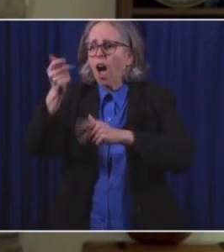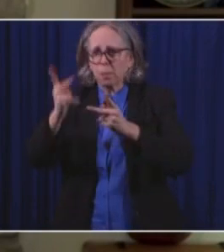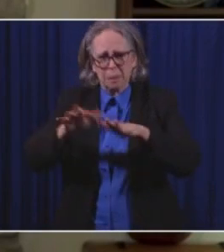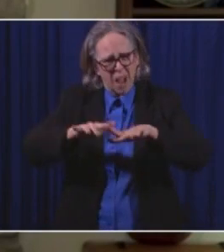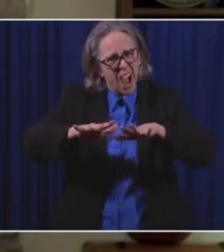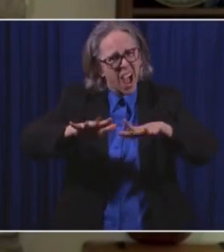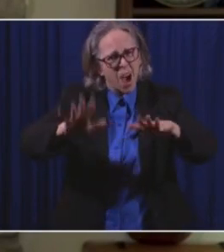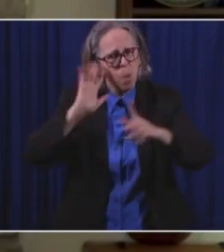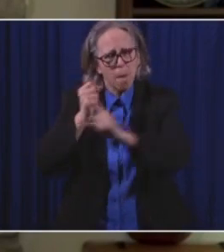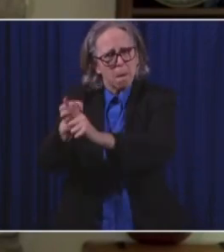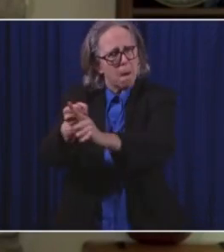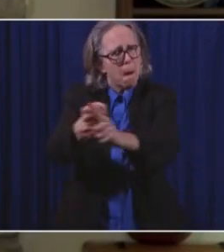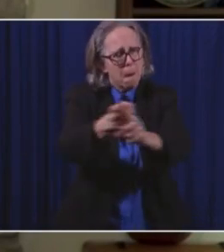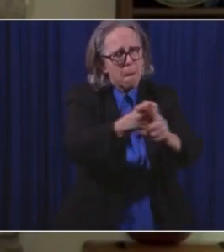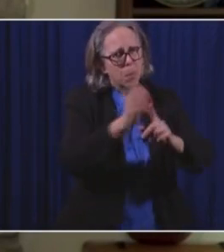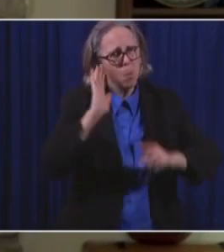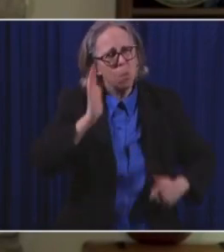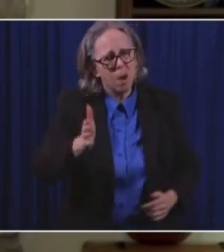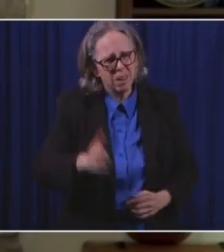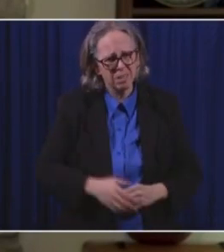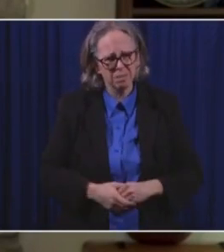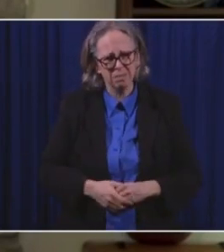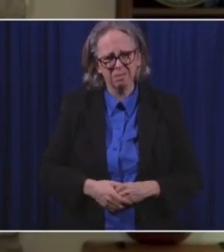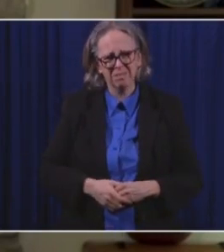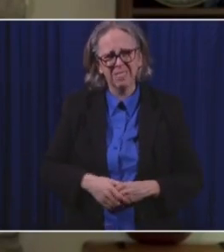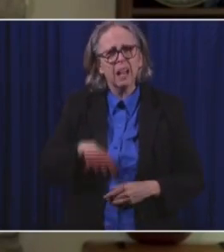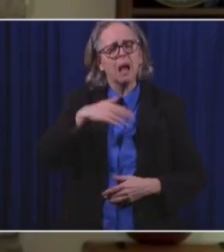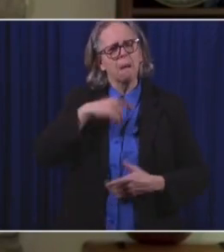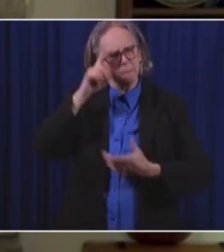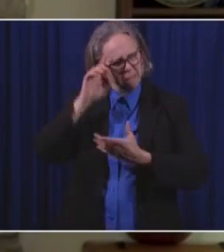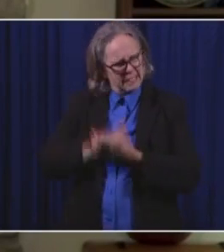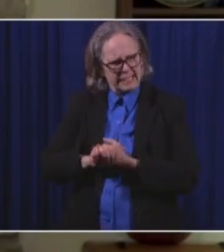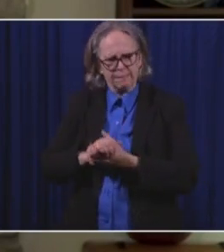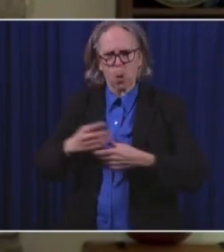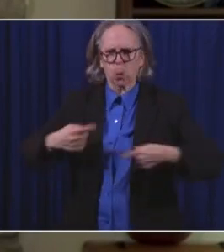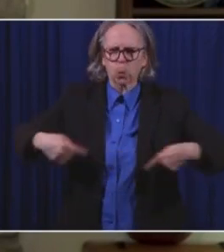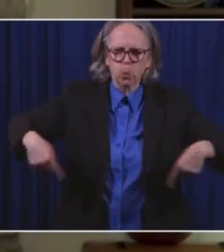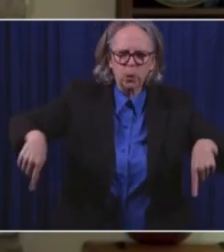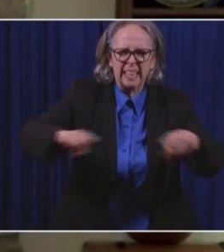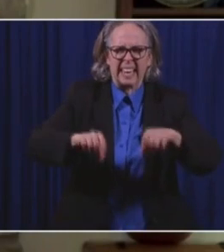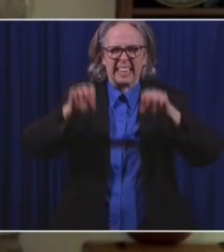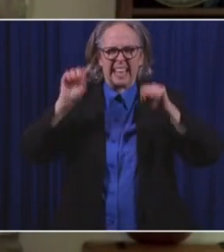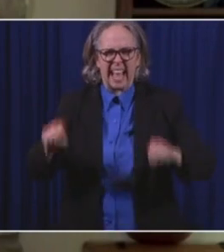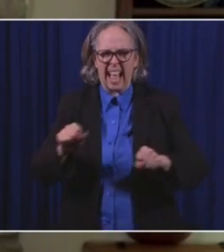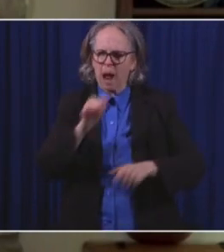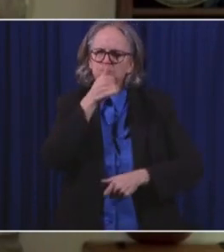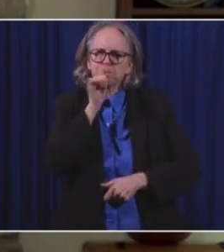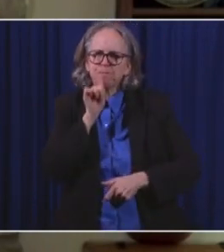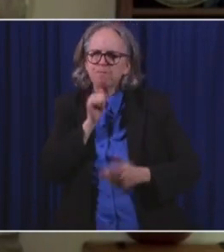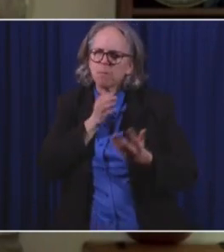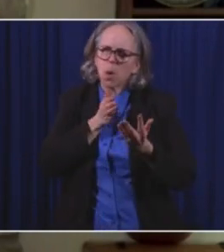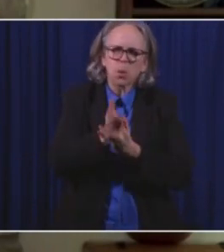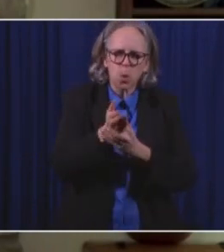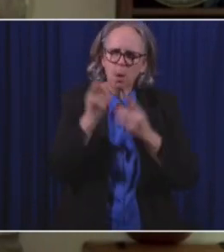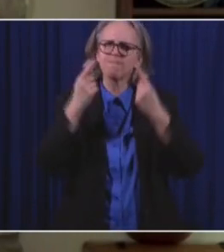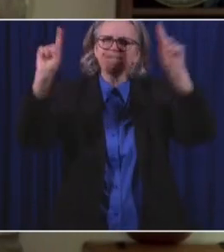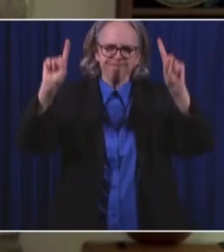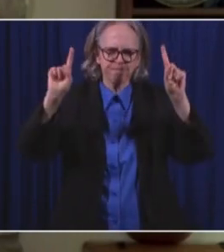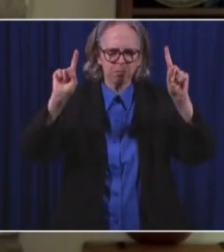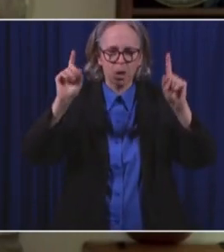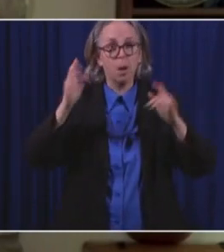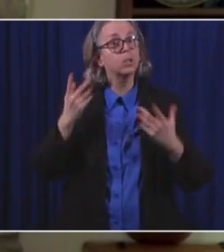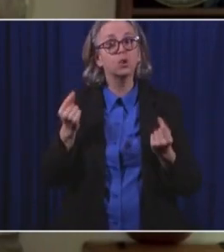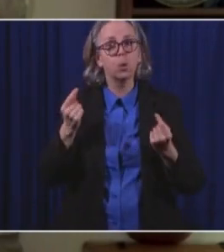as Ohioans, we can get through this if we work together and do what we need to do in the next 21